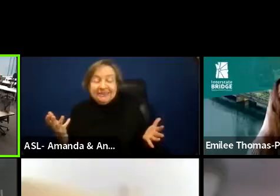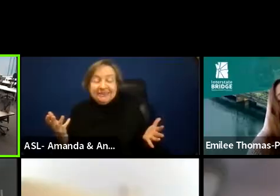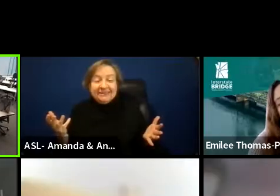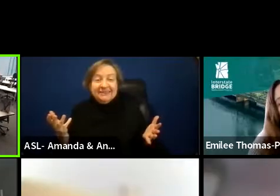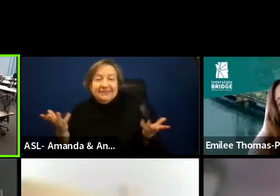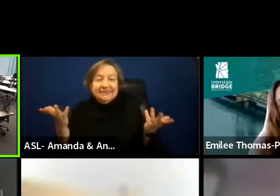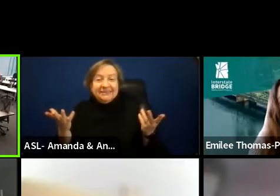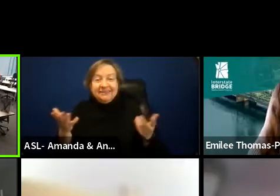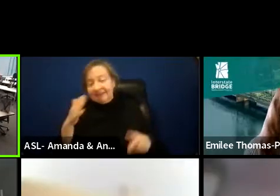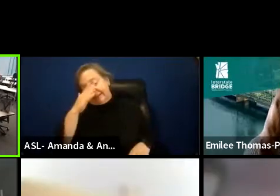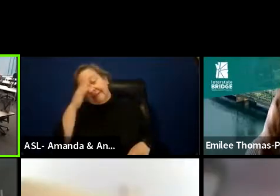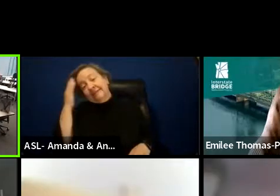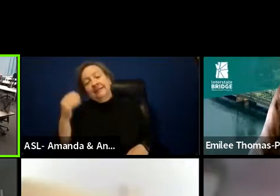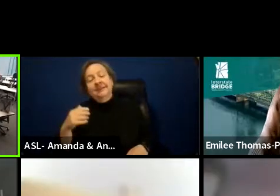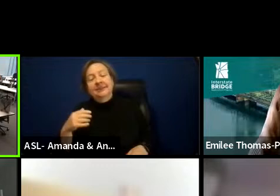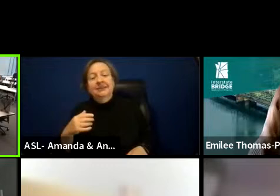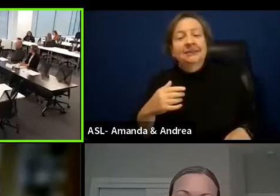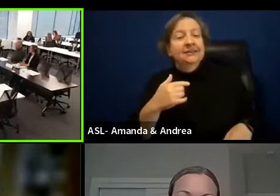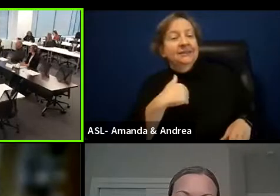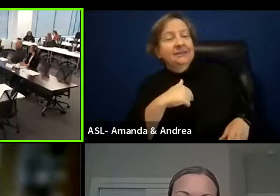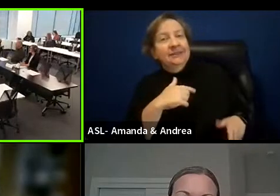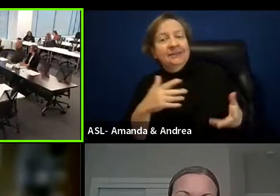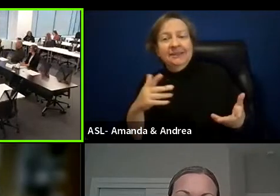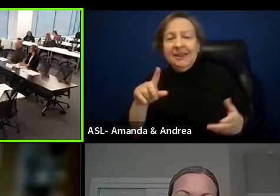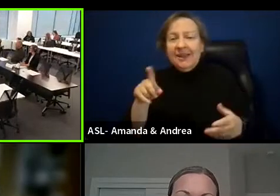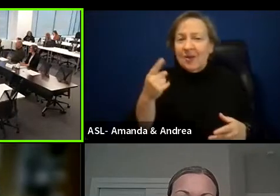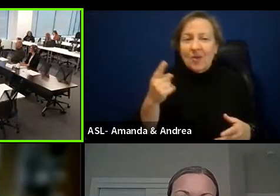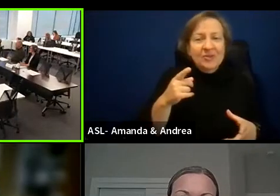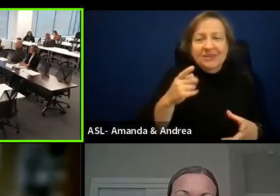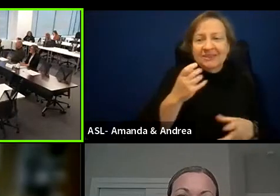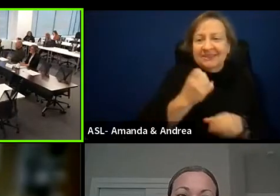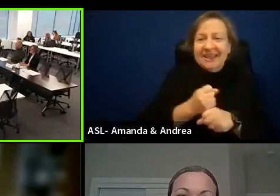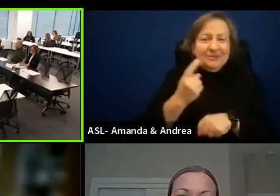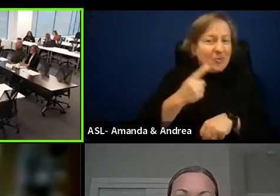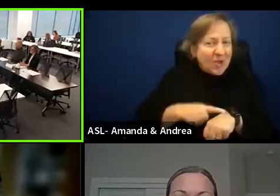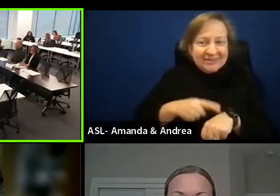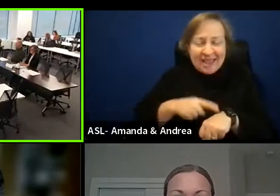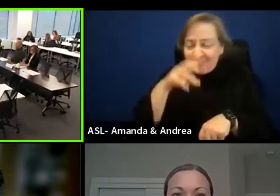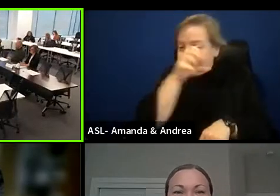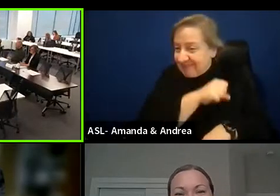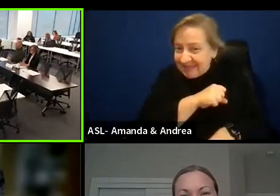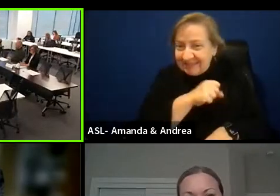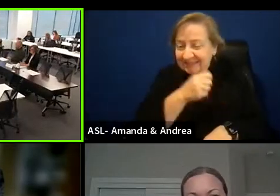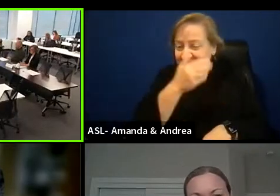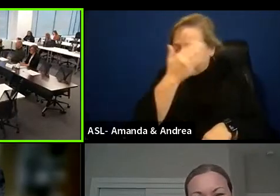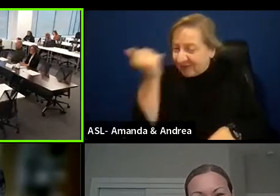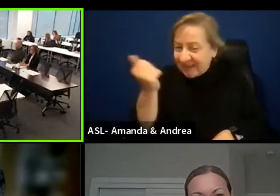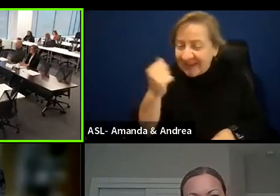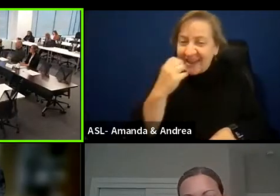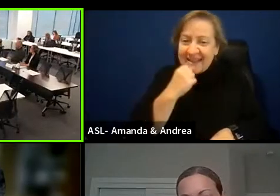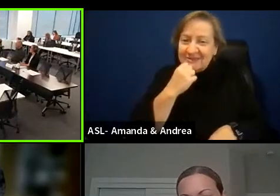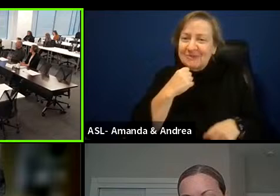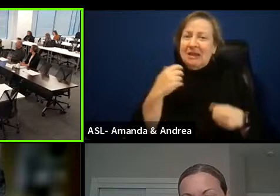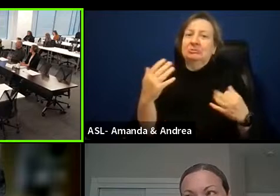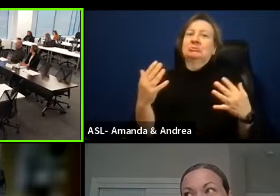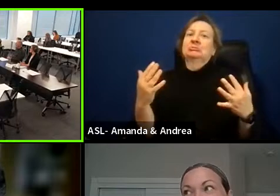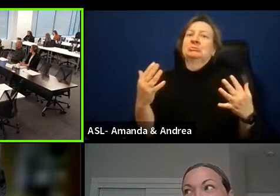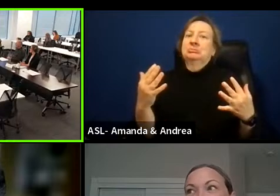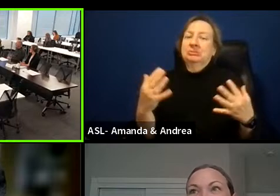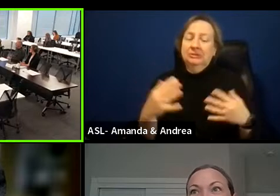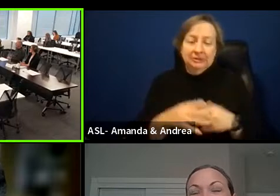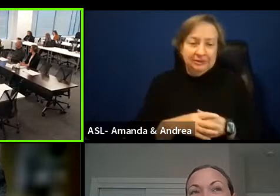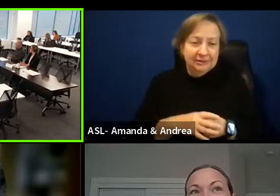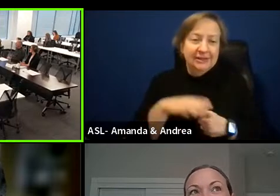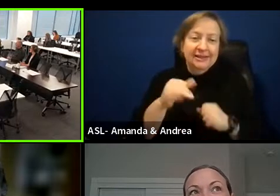mean, they're close seconds. It only takes you one time. That's right, that's right, that's true. That's right.